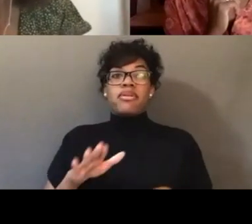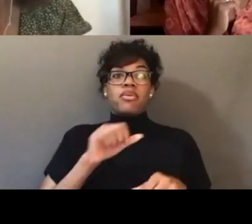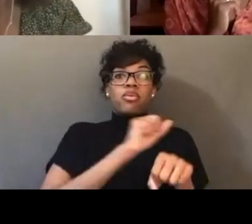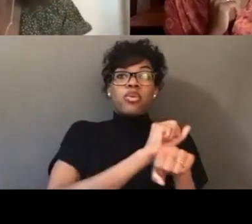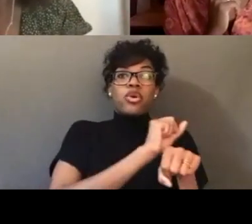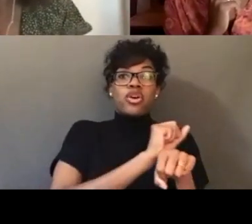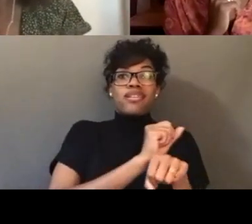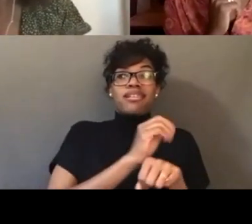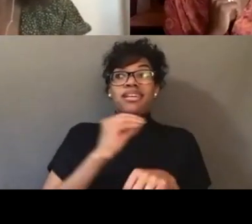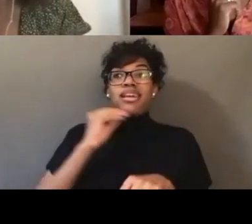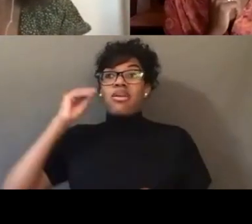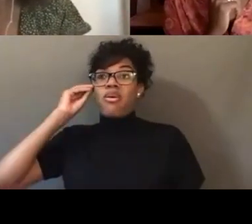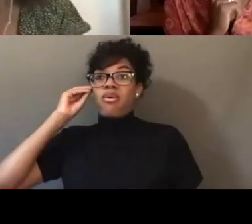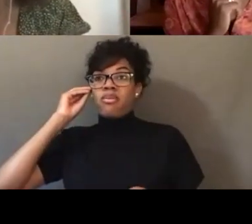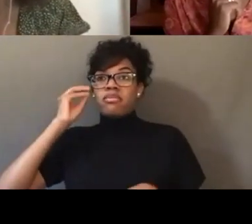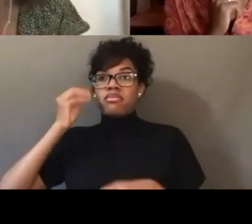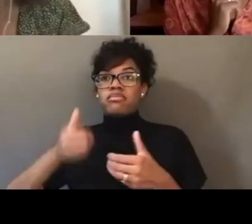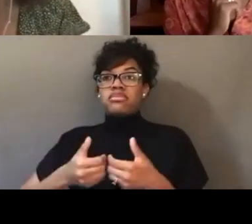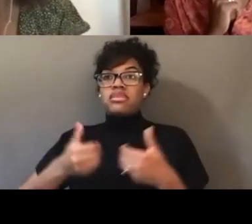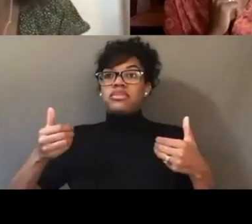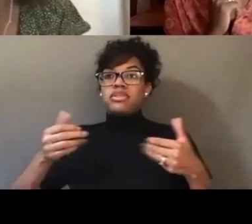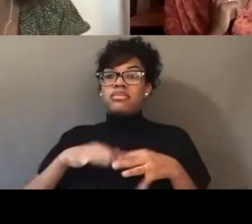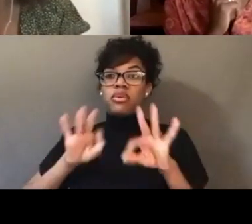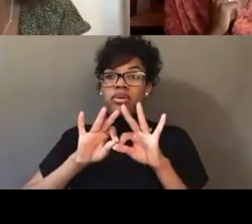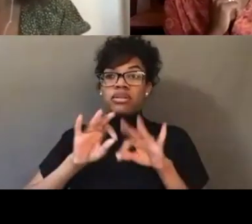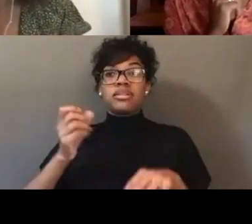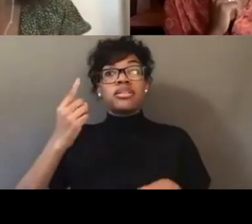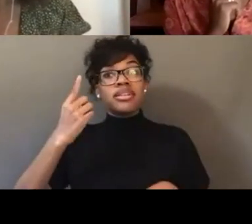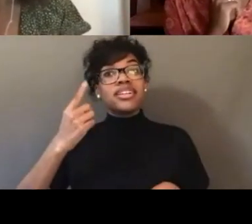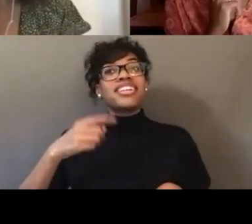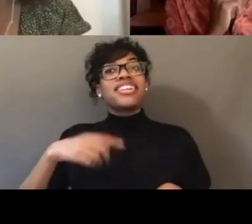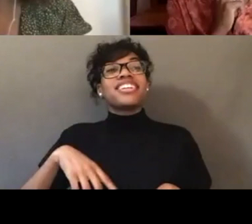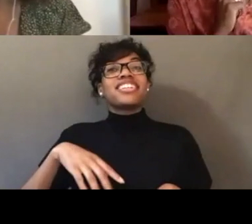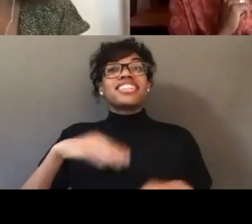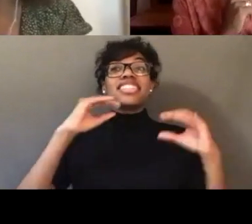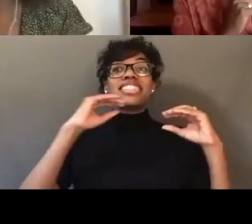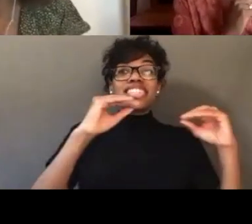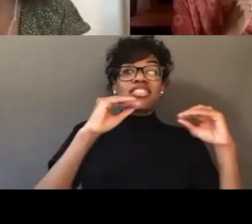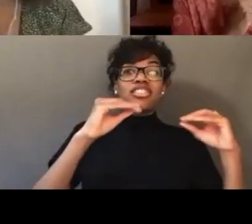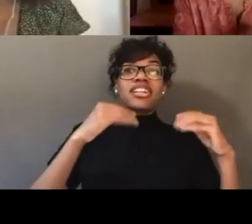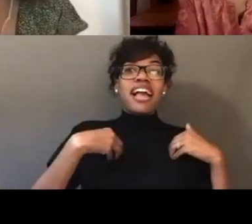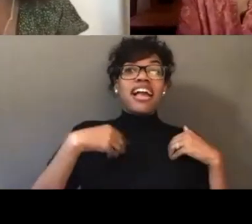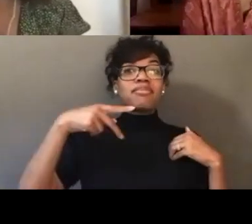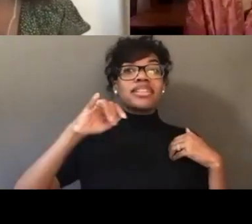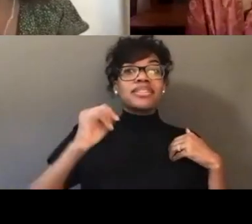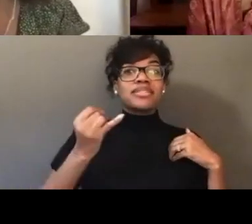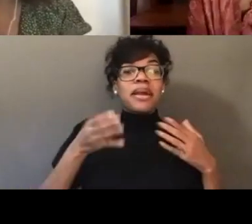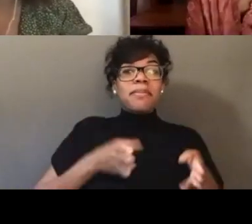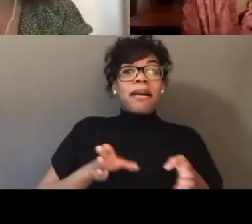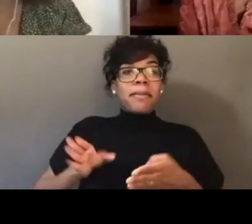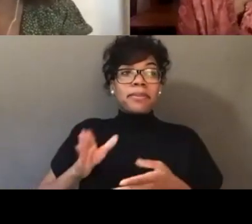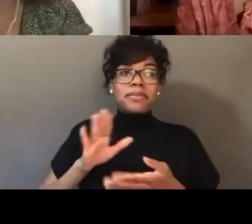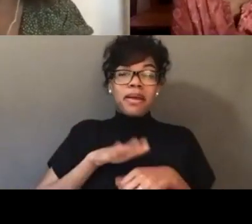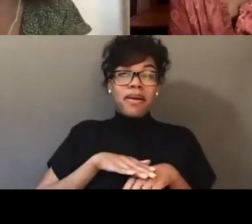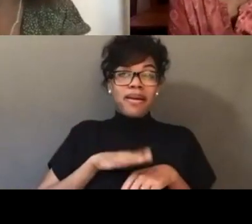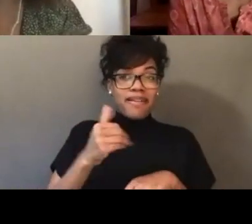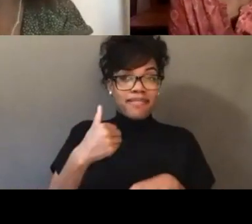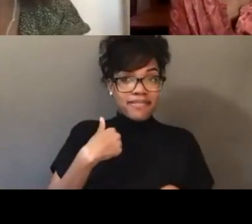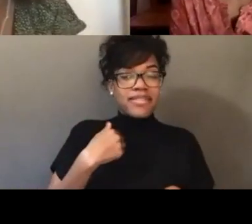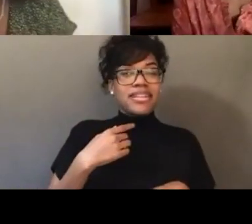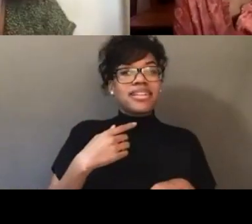location and I may or may not still be wearing pajama bottoms. It's like important to say, okay, yep, I'm gonna do this or I'm not gonna do